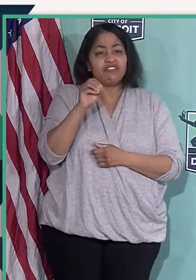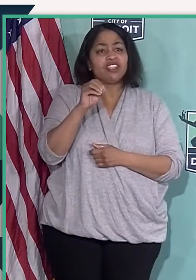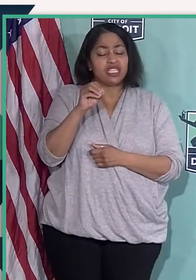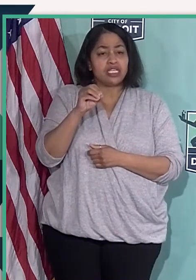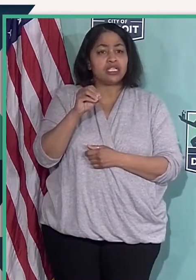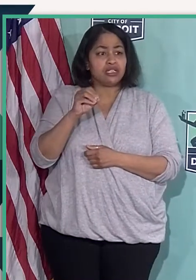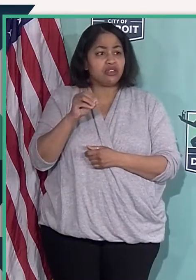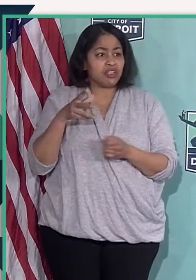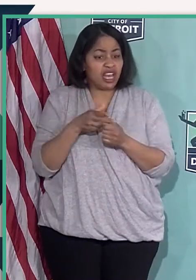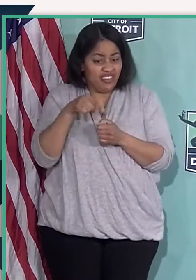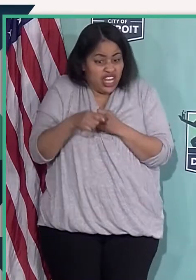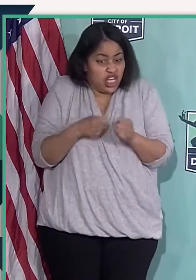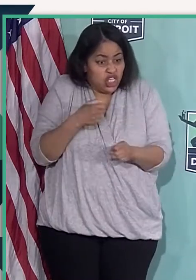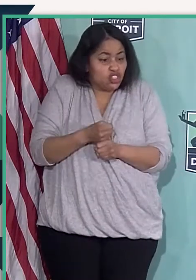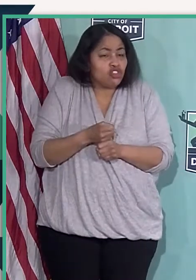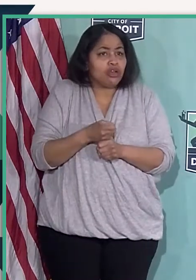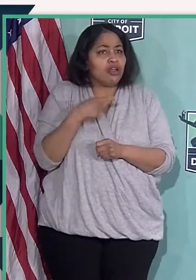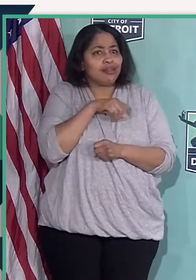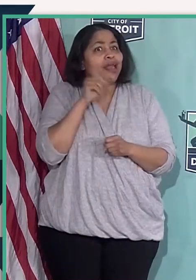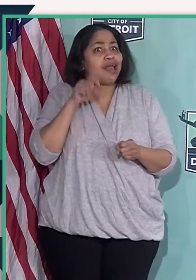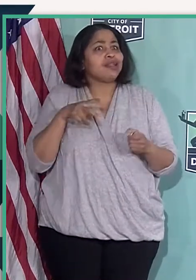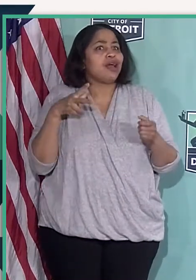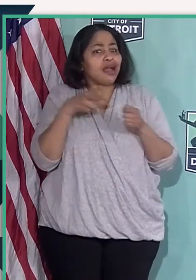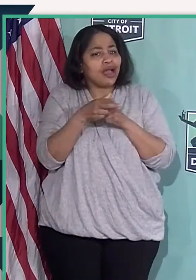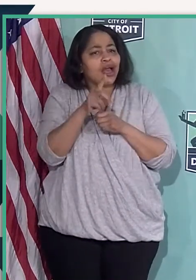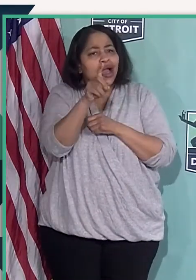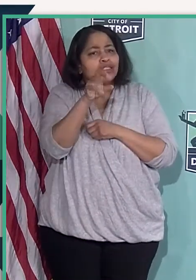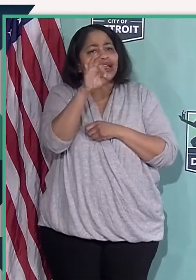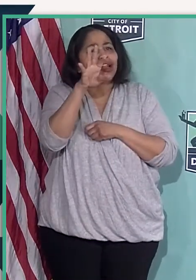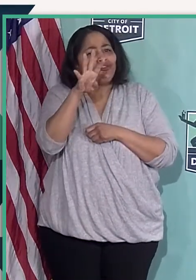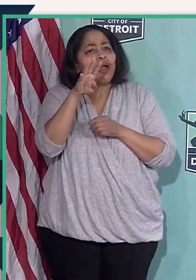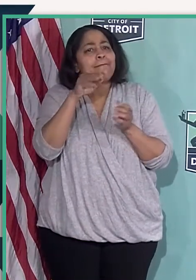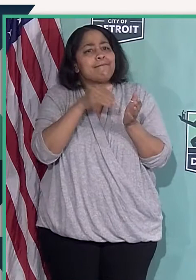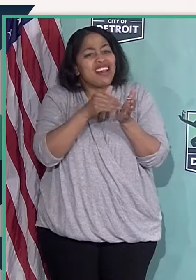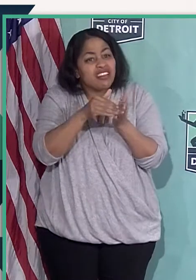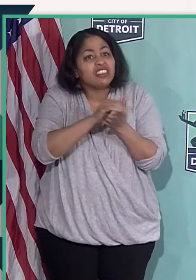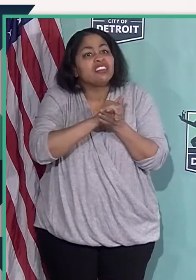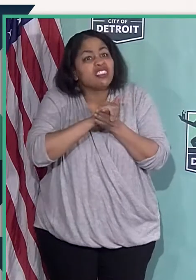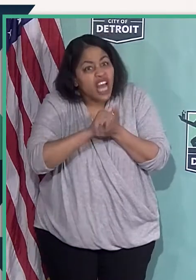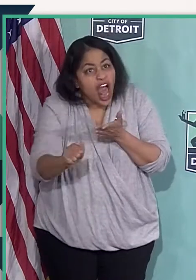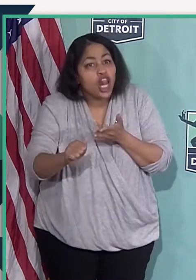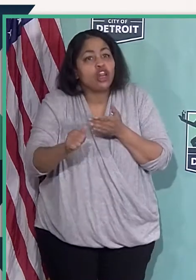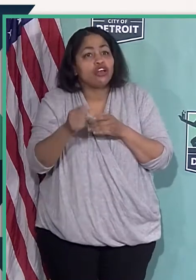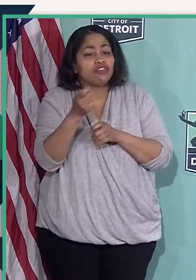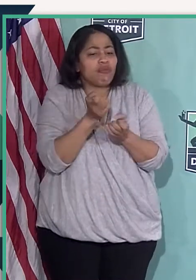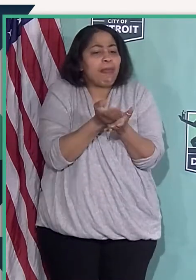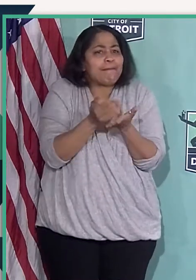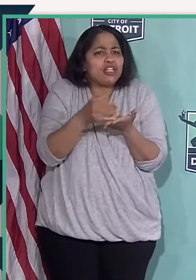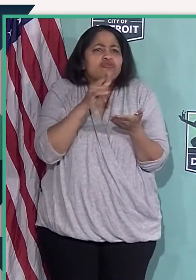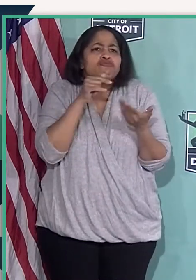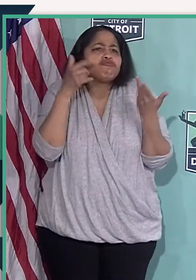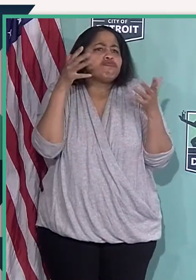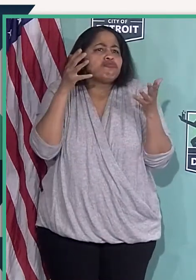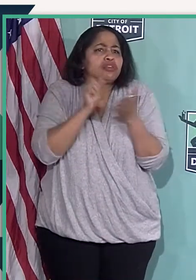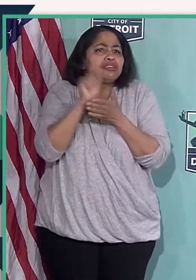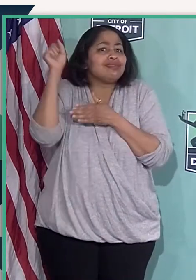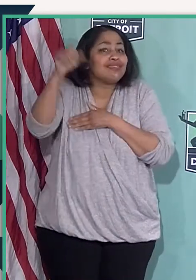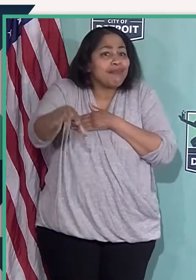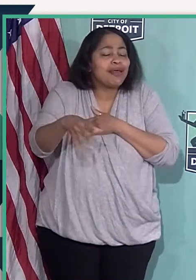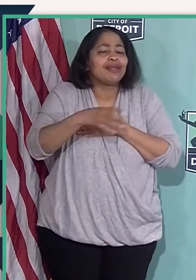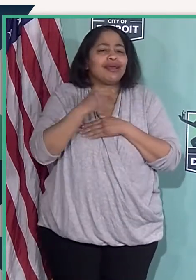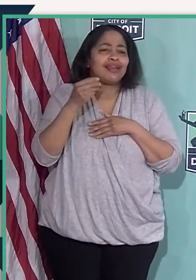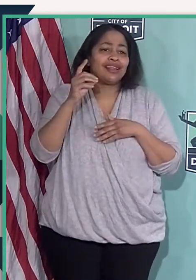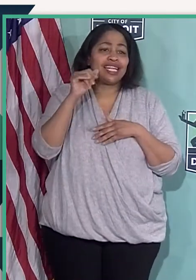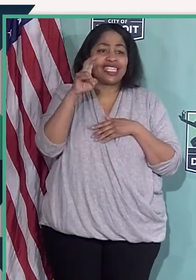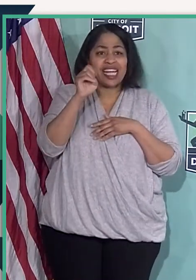this year, they were going to have to cut $194 million from the budget that had already been submitted. And Dave Masseron,